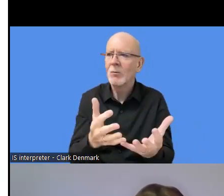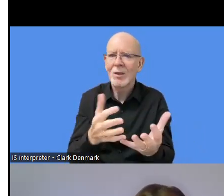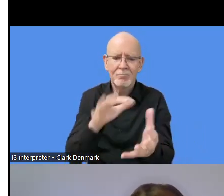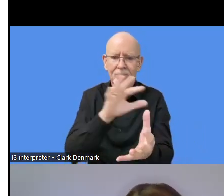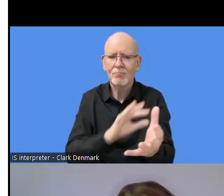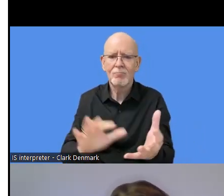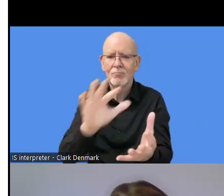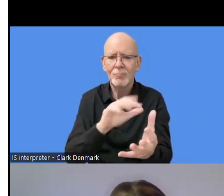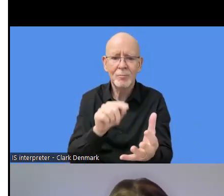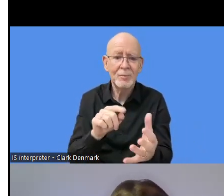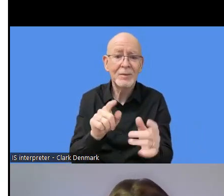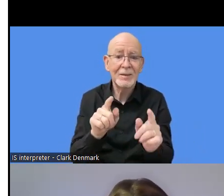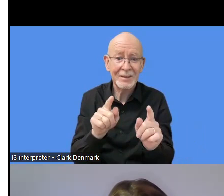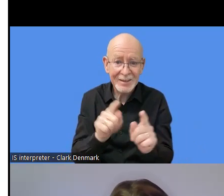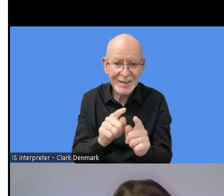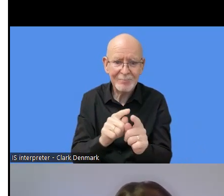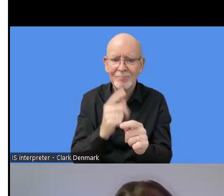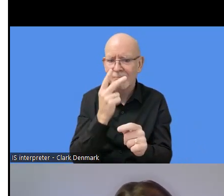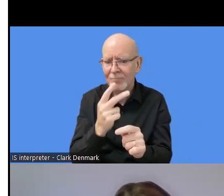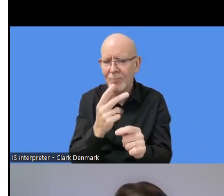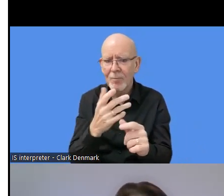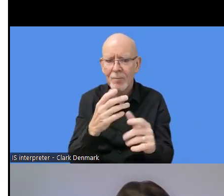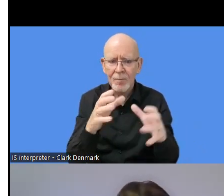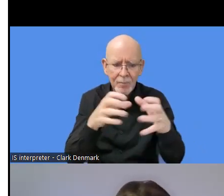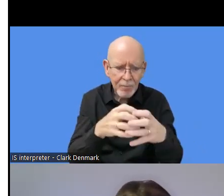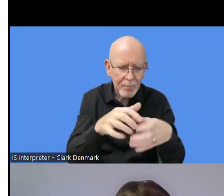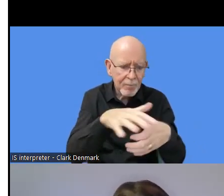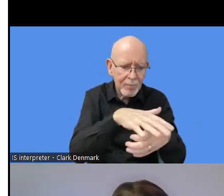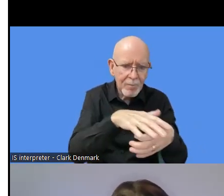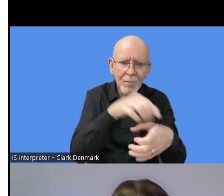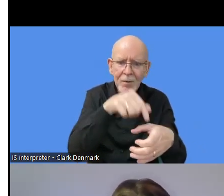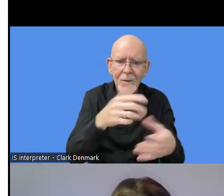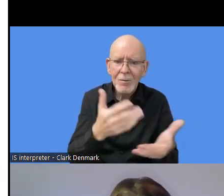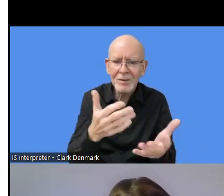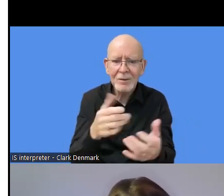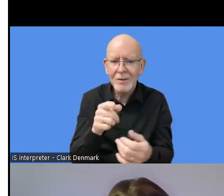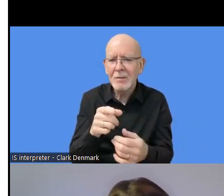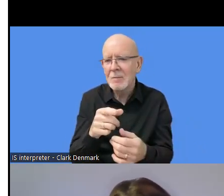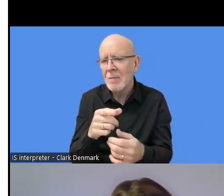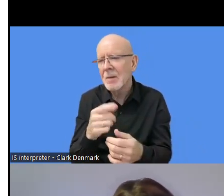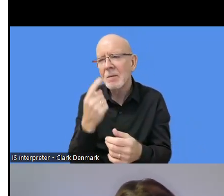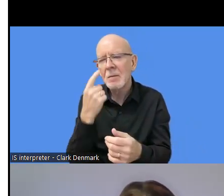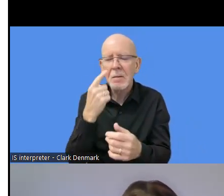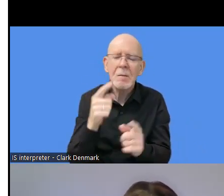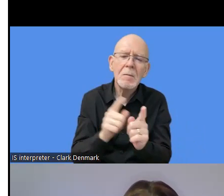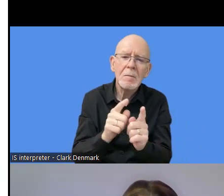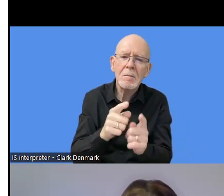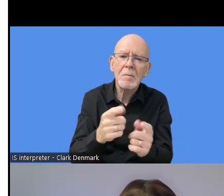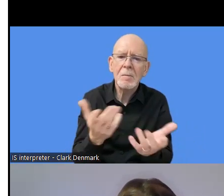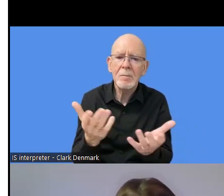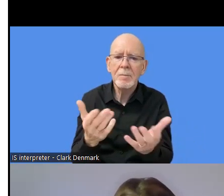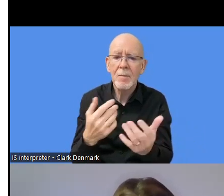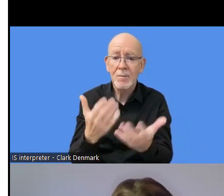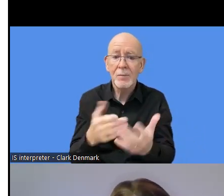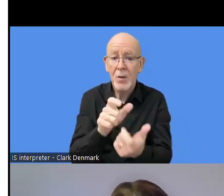offering as first company in this region, in the country, or in your sector, internships to persons with disabilities, this is